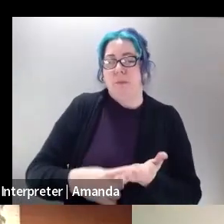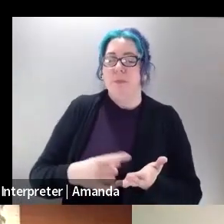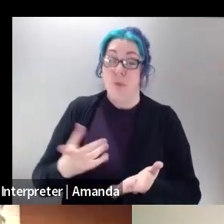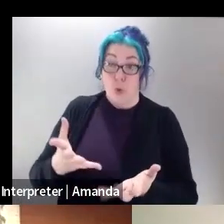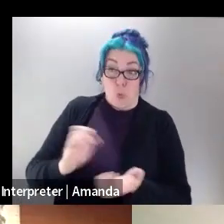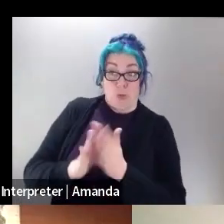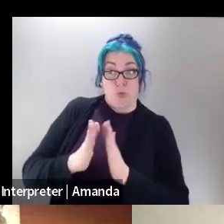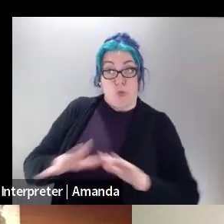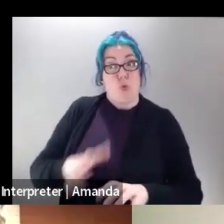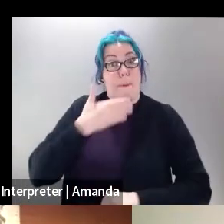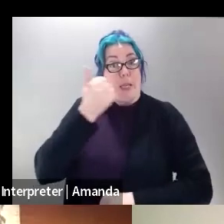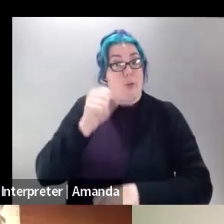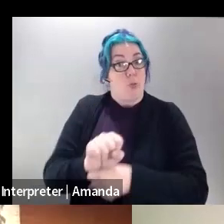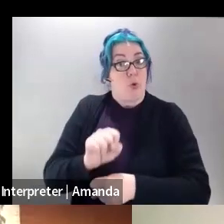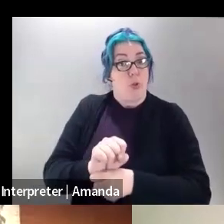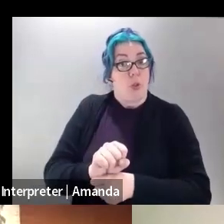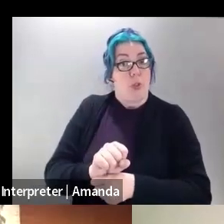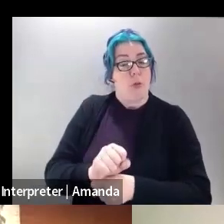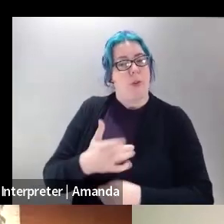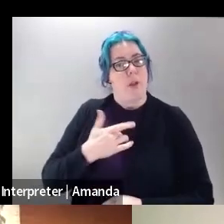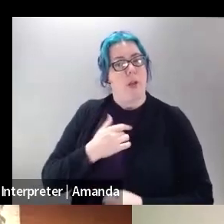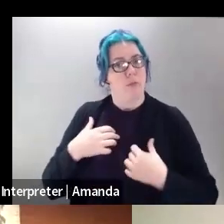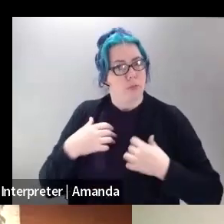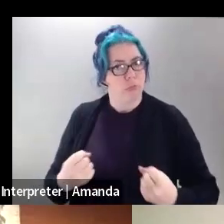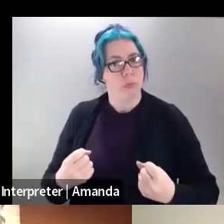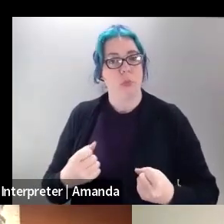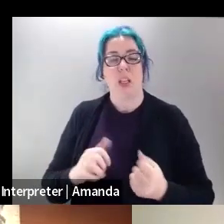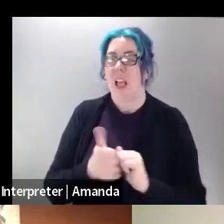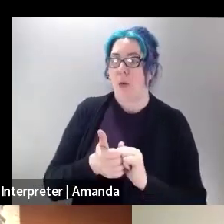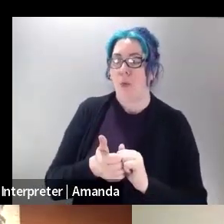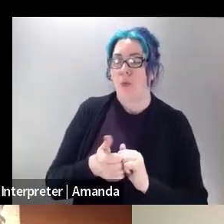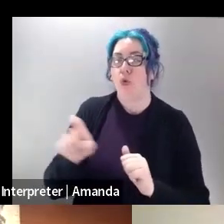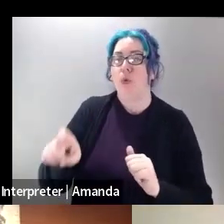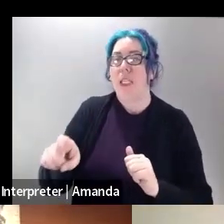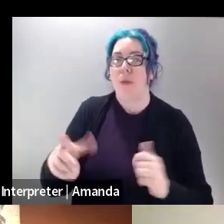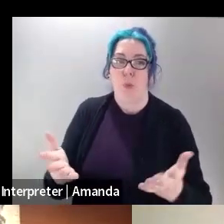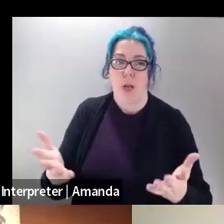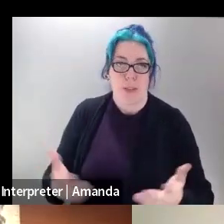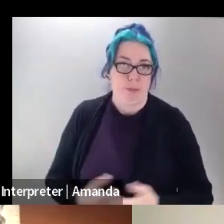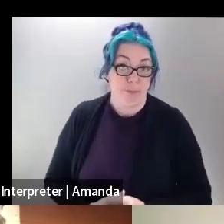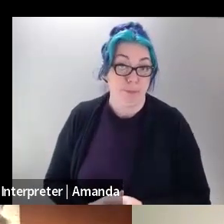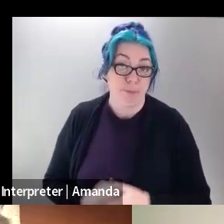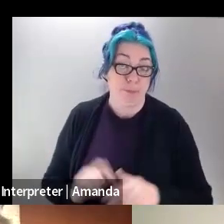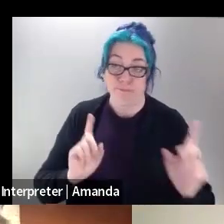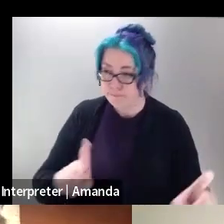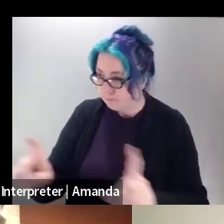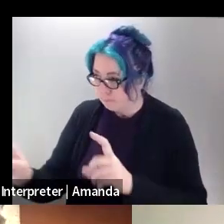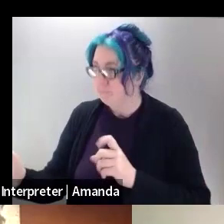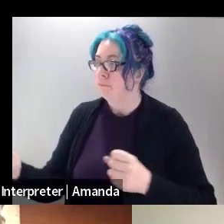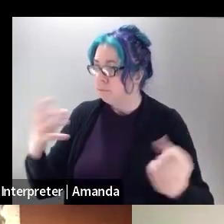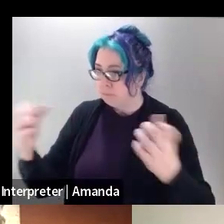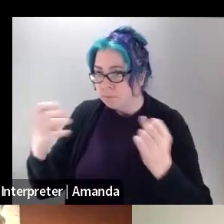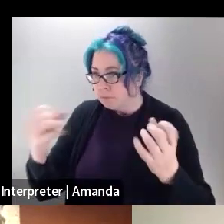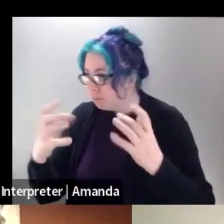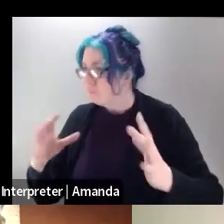hall. So like ways that we can support. And that like definitely like as you were mentioning earlier, that